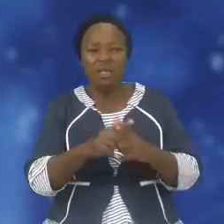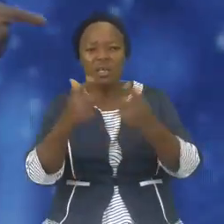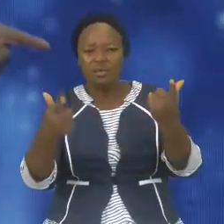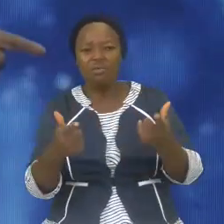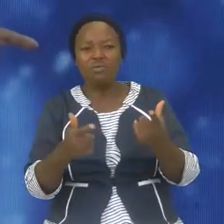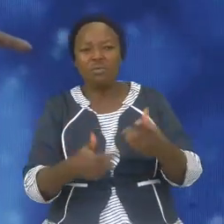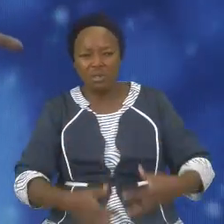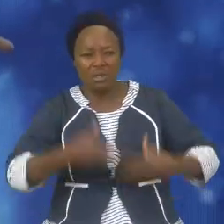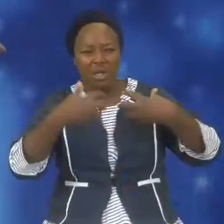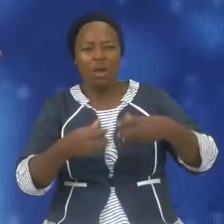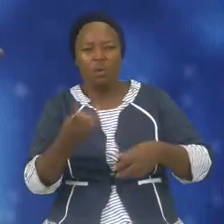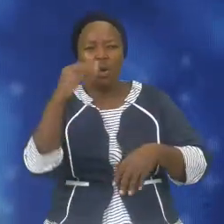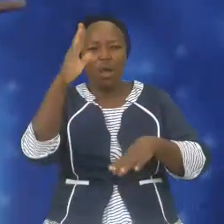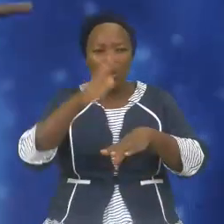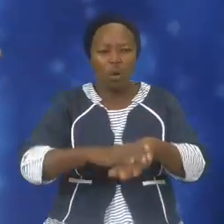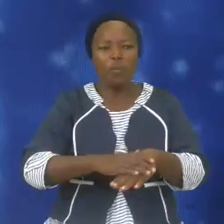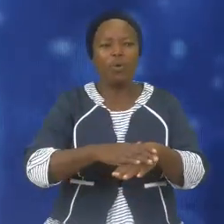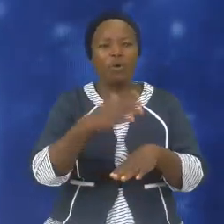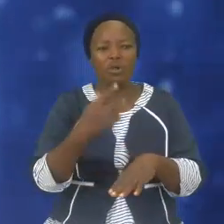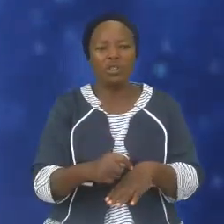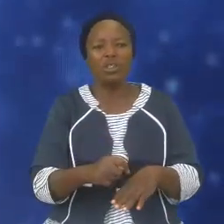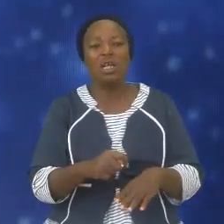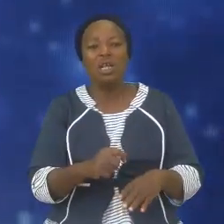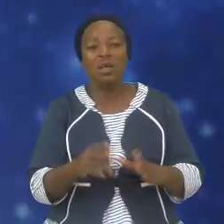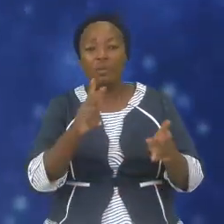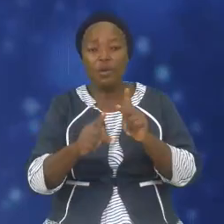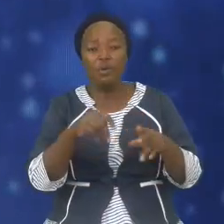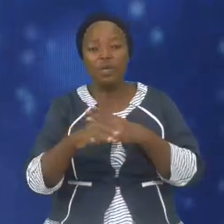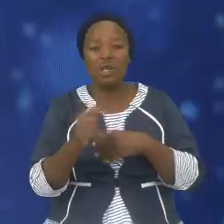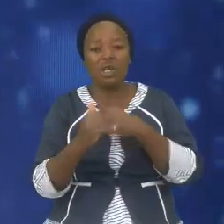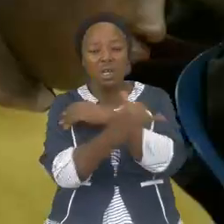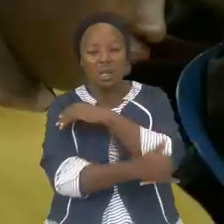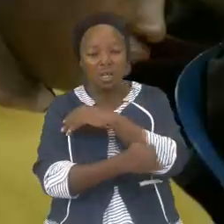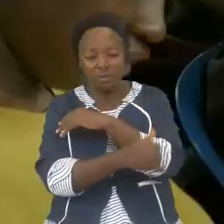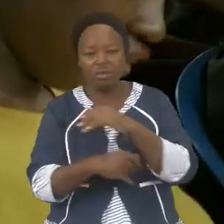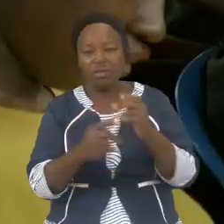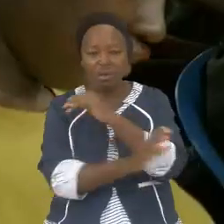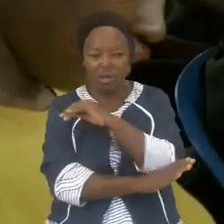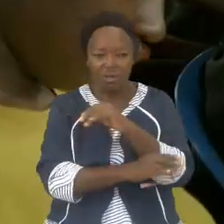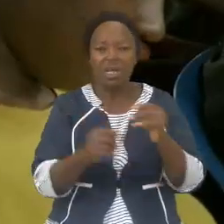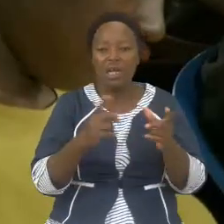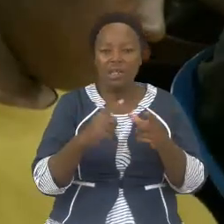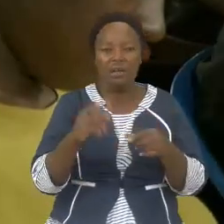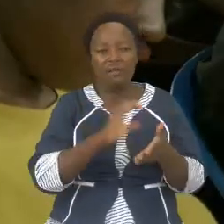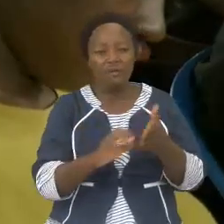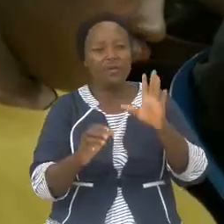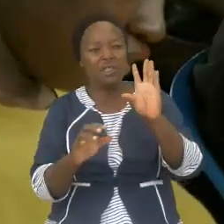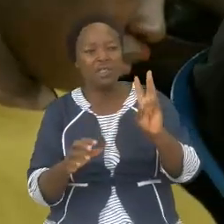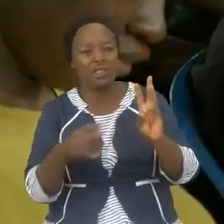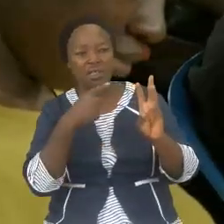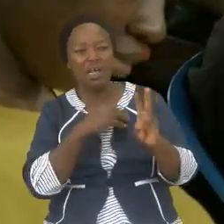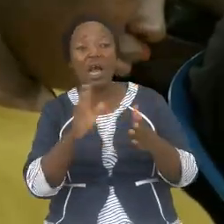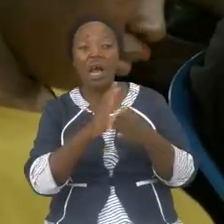upon the inhabitants of the countries. Look at verse 6. In verse 6, it says, a nation was destroyed